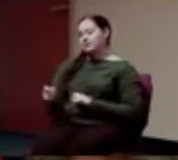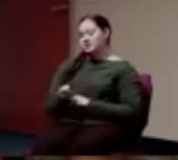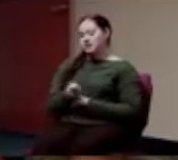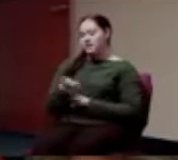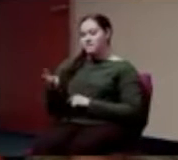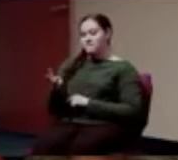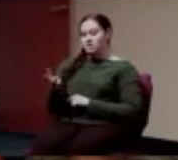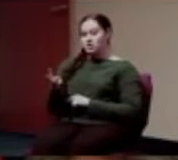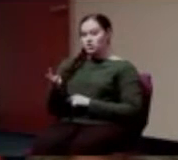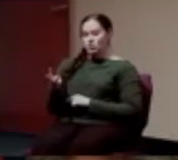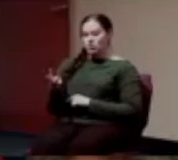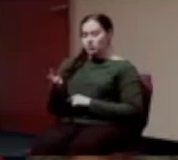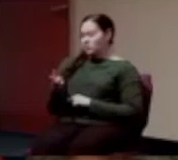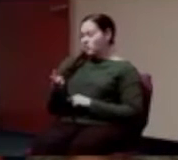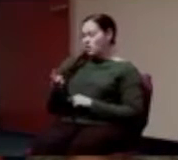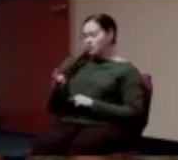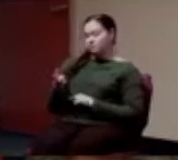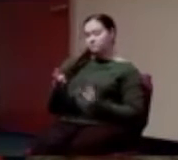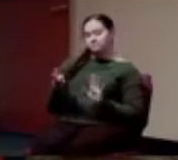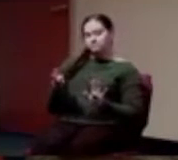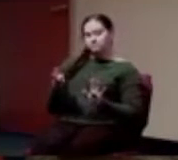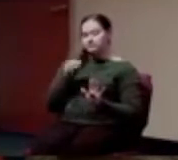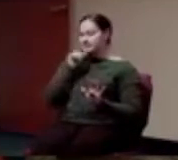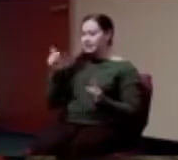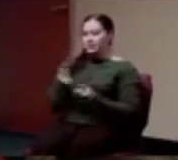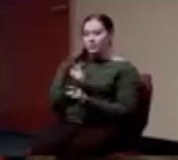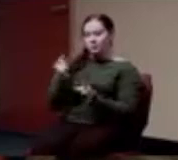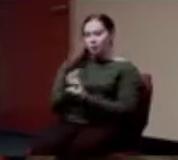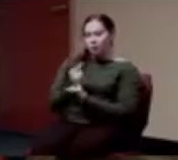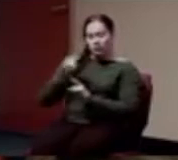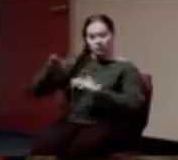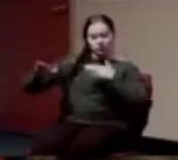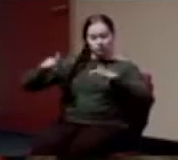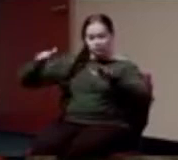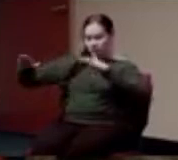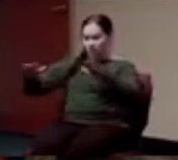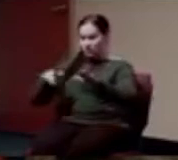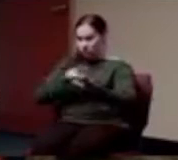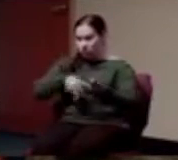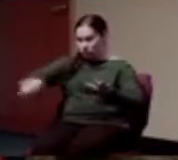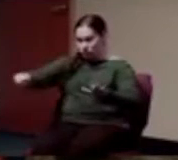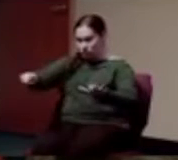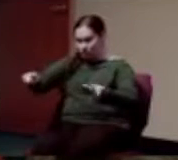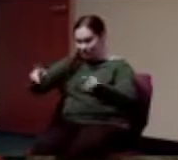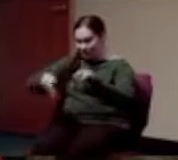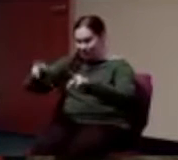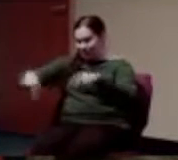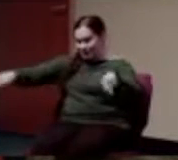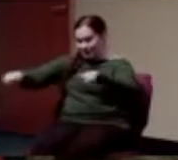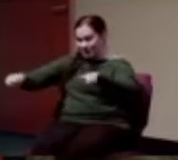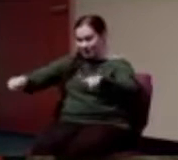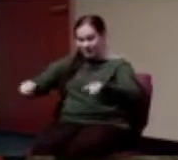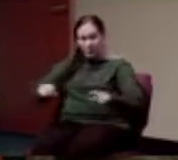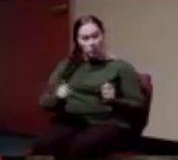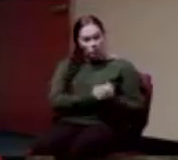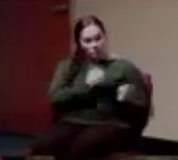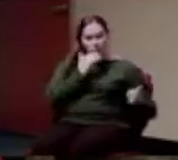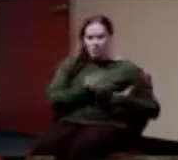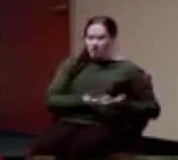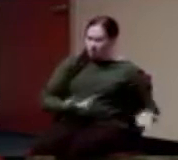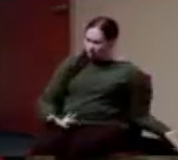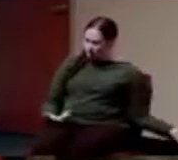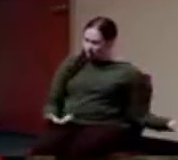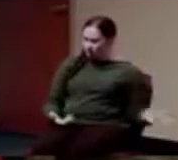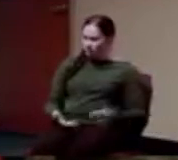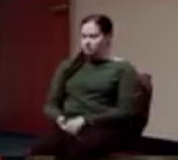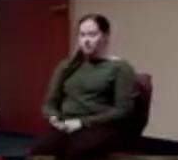obscene gestures to the entire group with her daughter next to her. Yes. She leaves. There's just difficult people in the world. Can we agree on